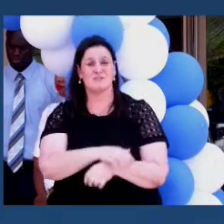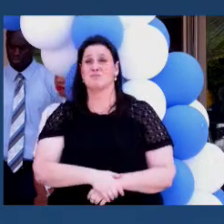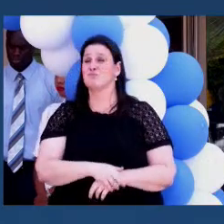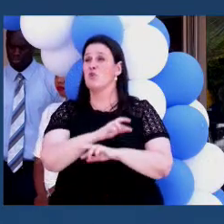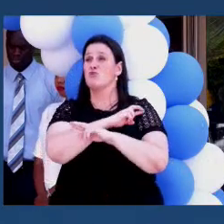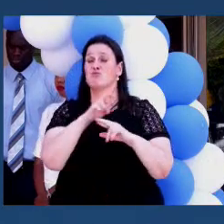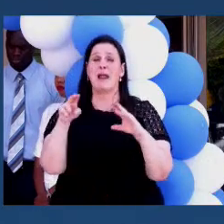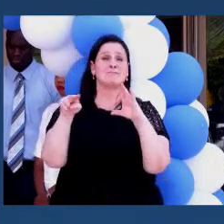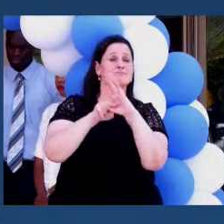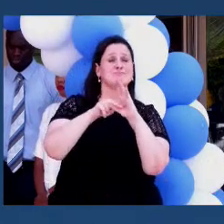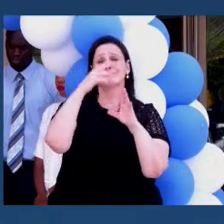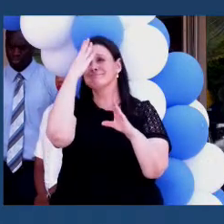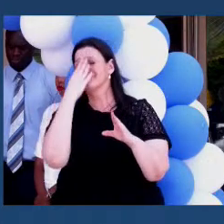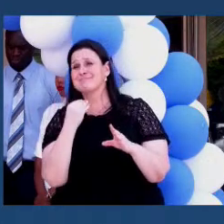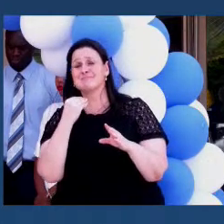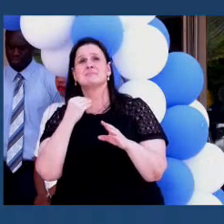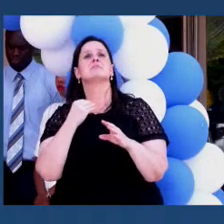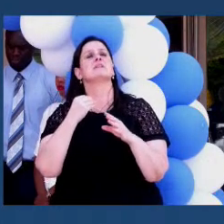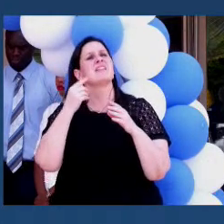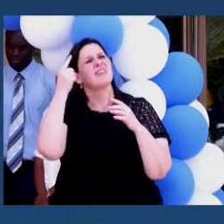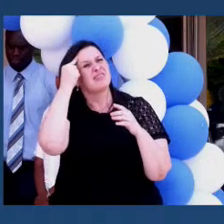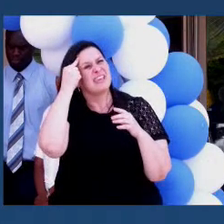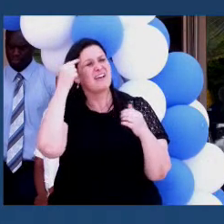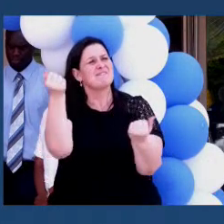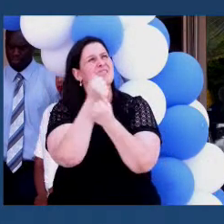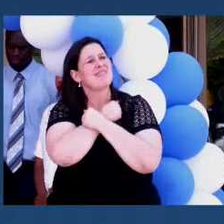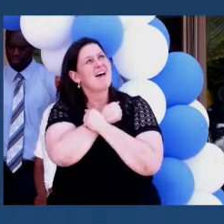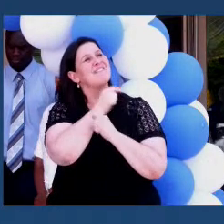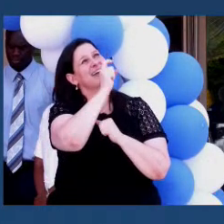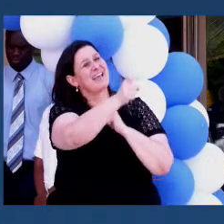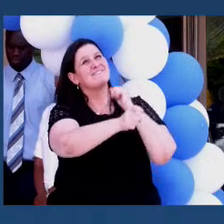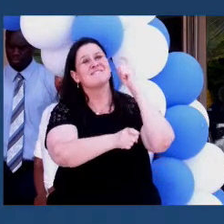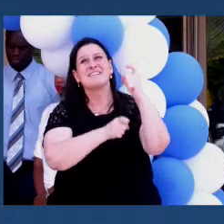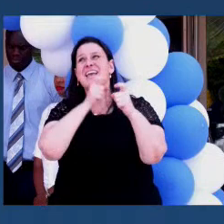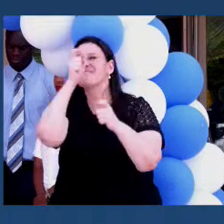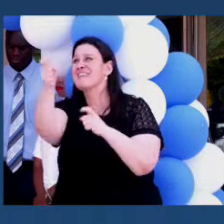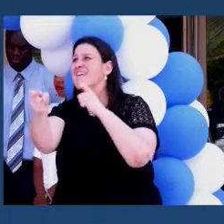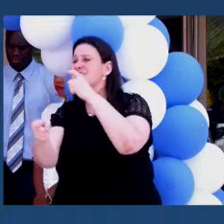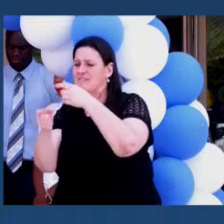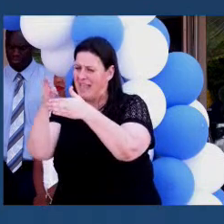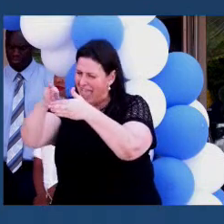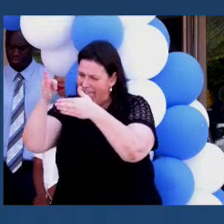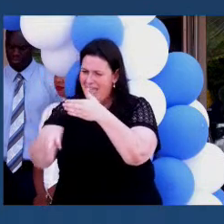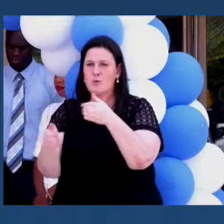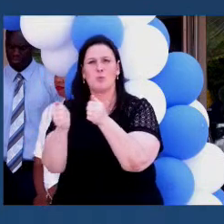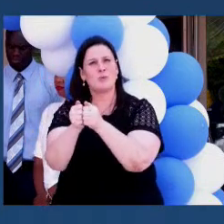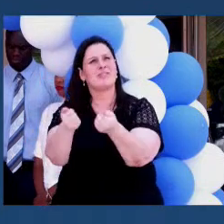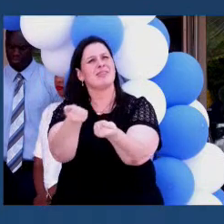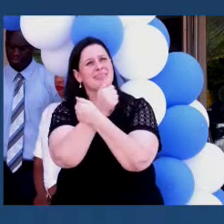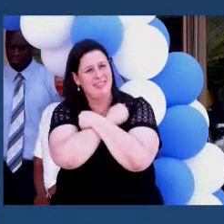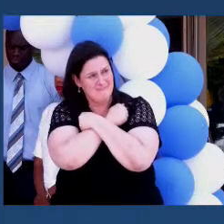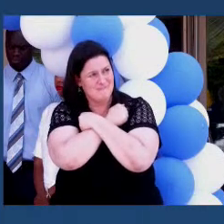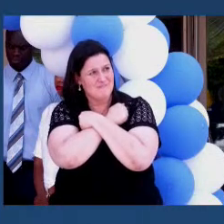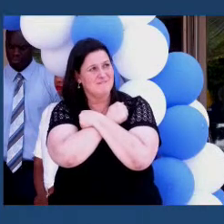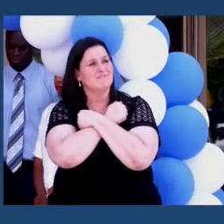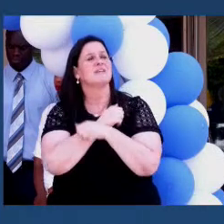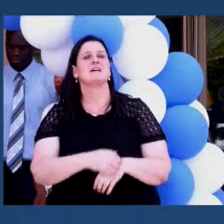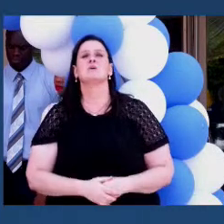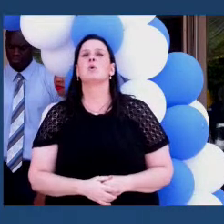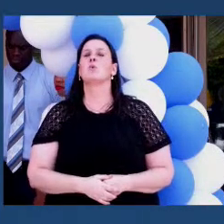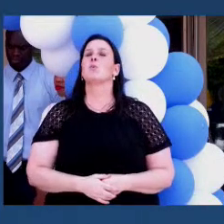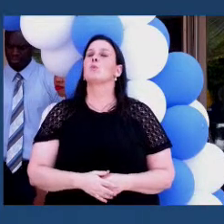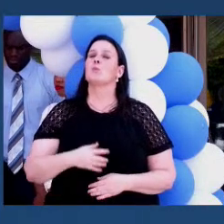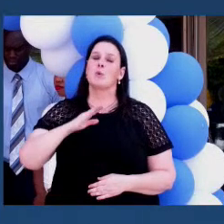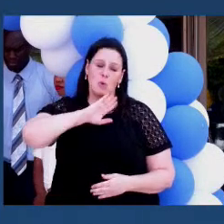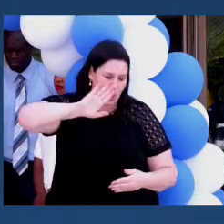finish up your day, think about the love that you gave and end it with love. And we will all,